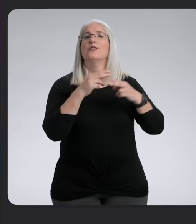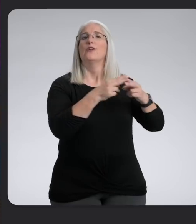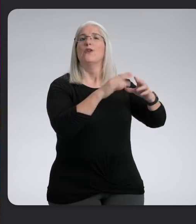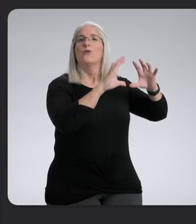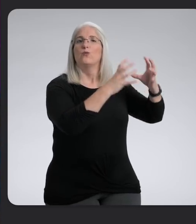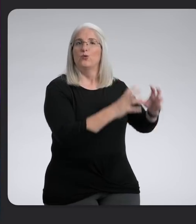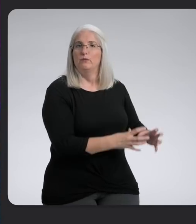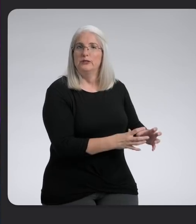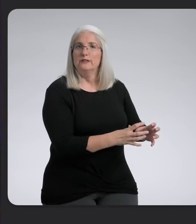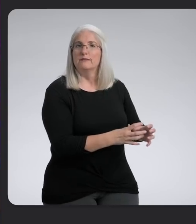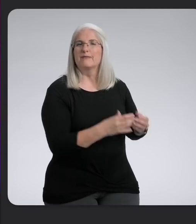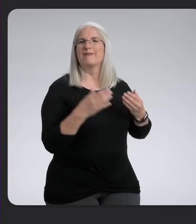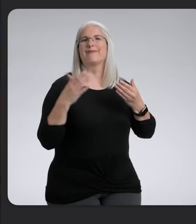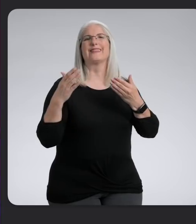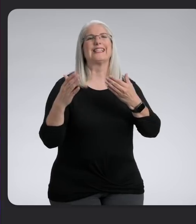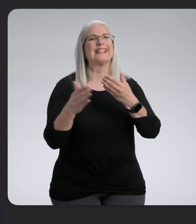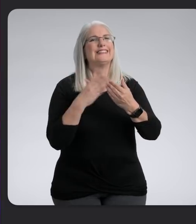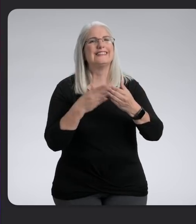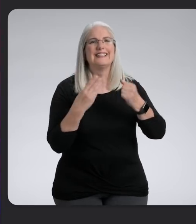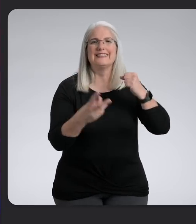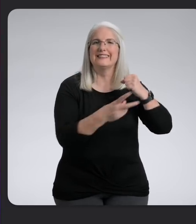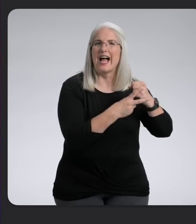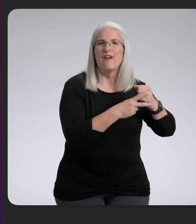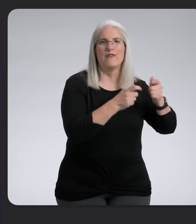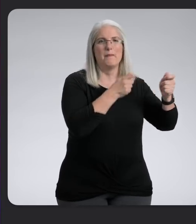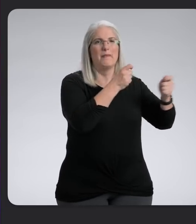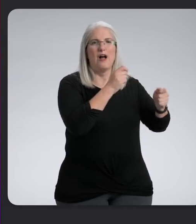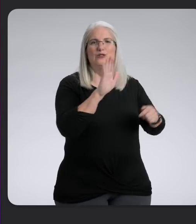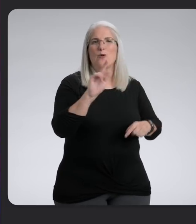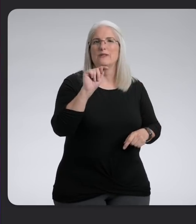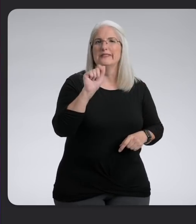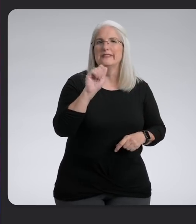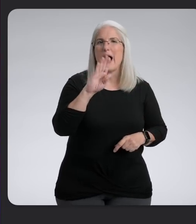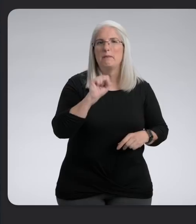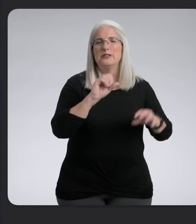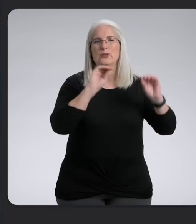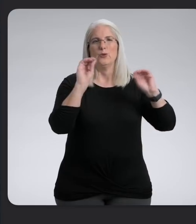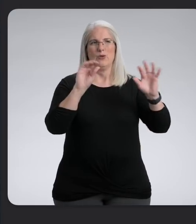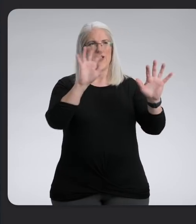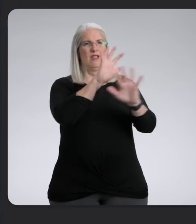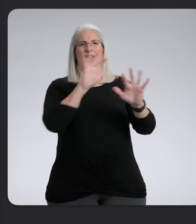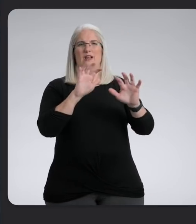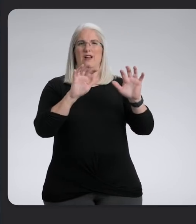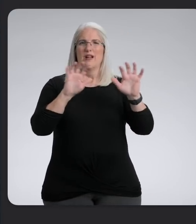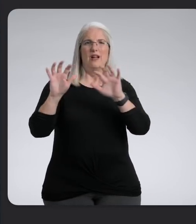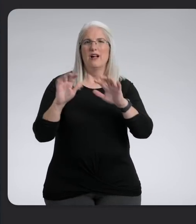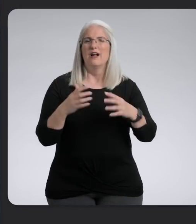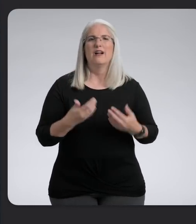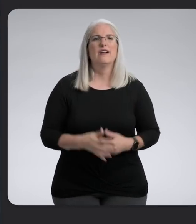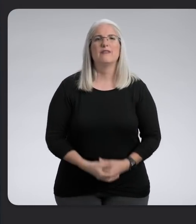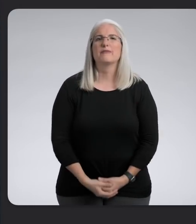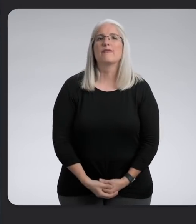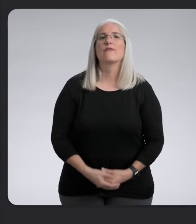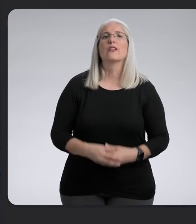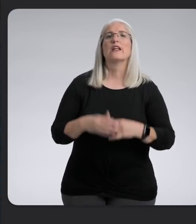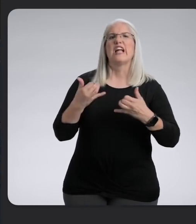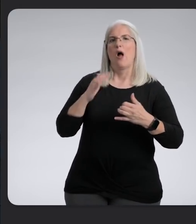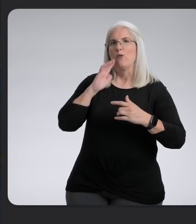and manage your tabs without cluttering up your tab bar. I'll hand it to Beth to show it in action.